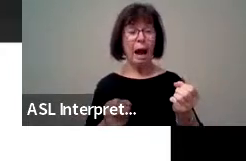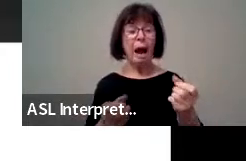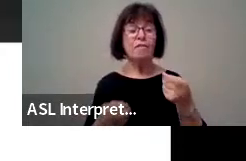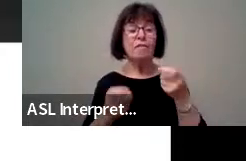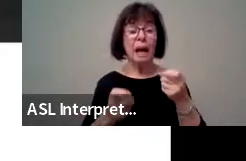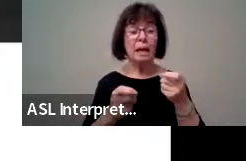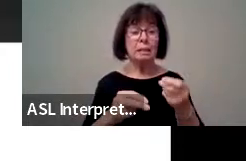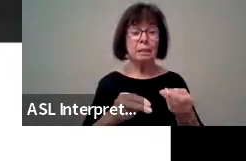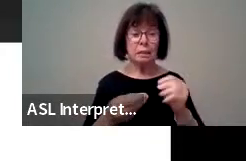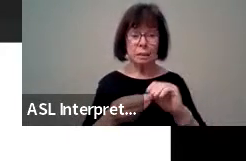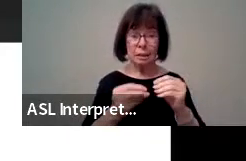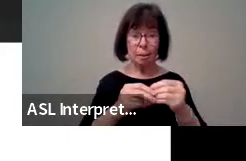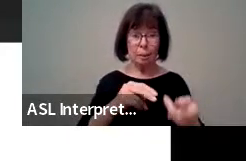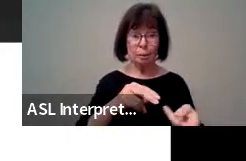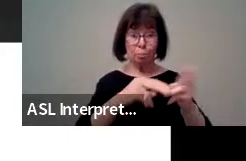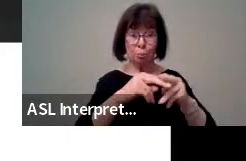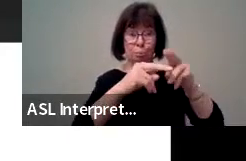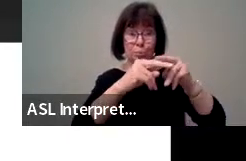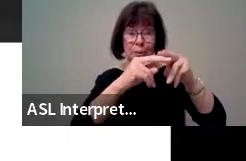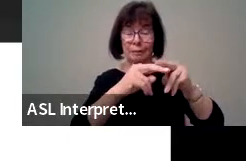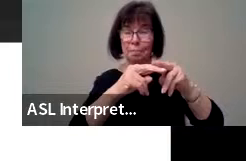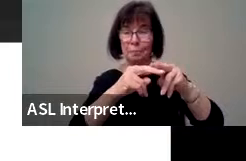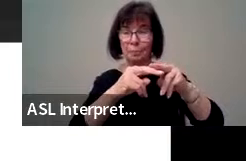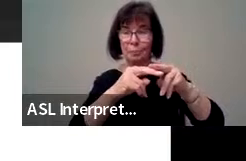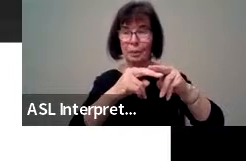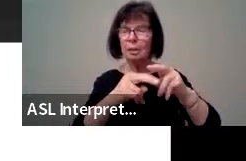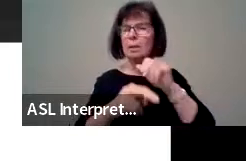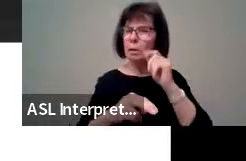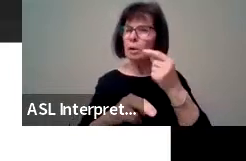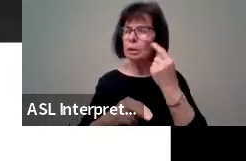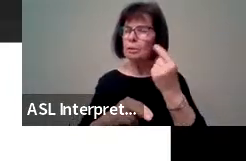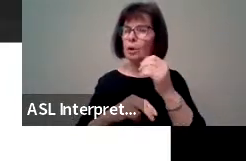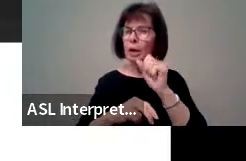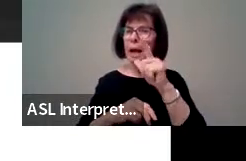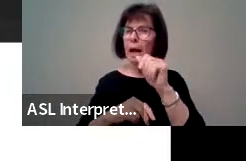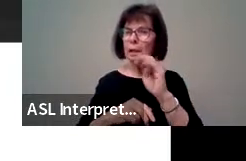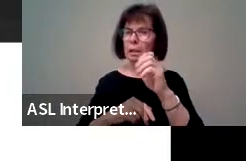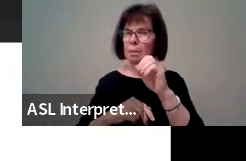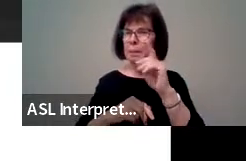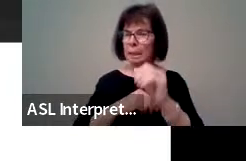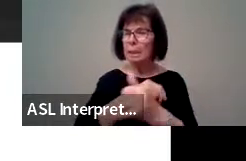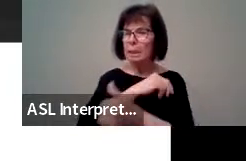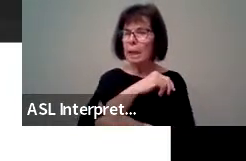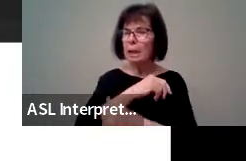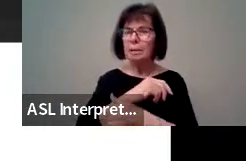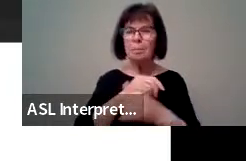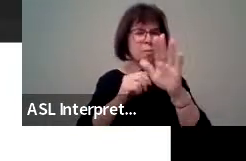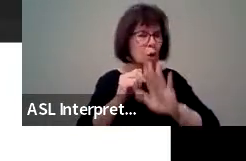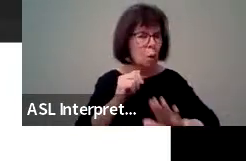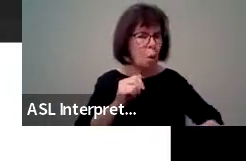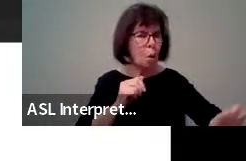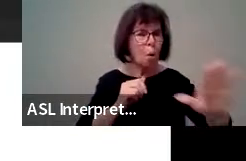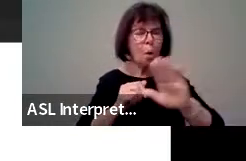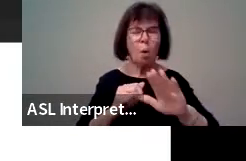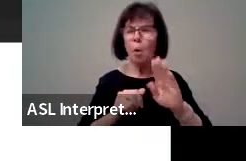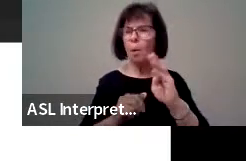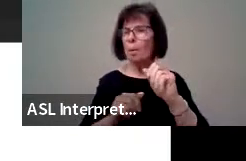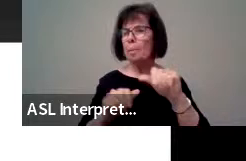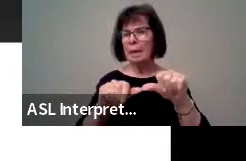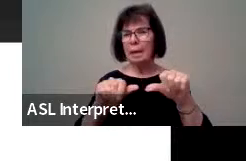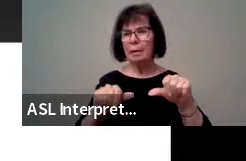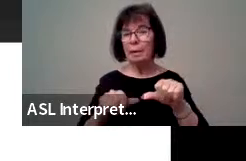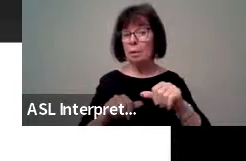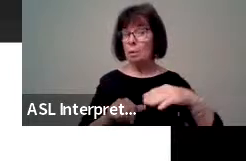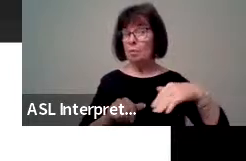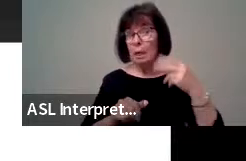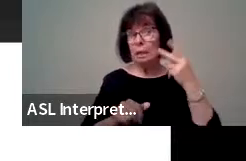up. And we can look at it not just for Alameda County, but for the whole region. So if the Bay Area is heating up and we haven't seen it yet in Alameda